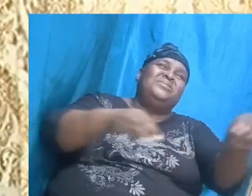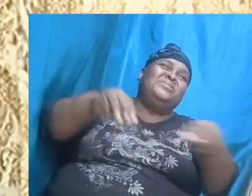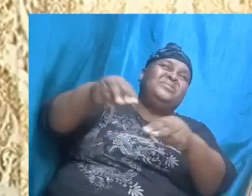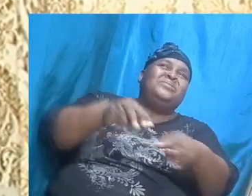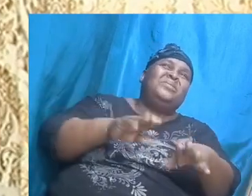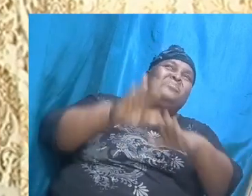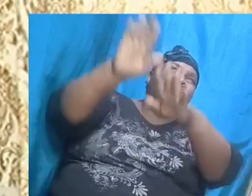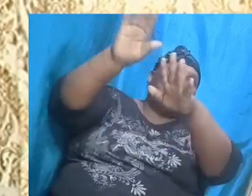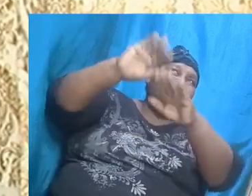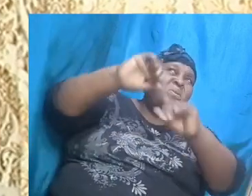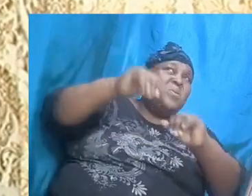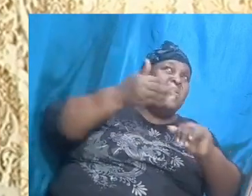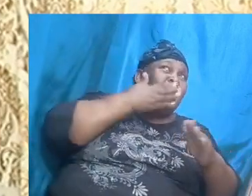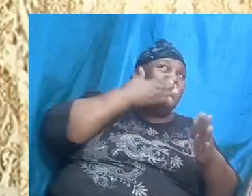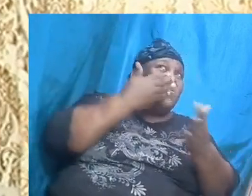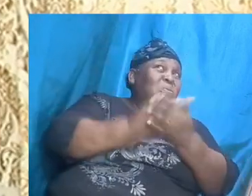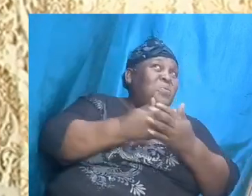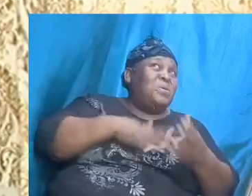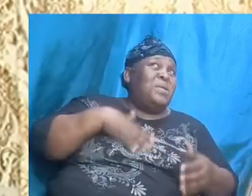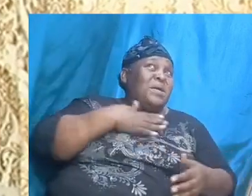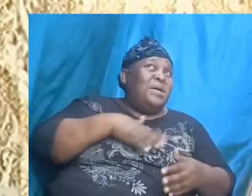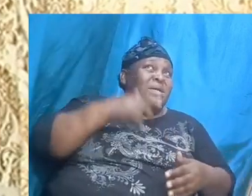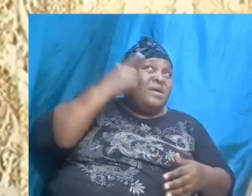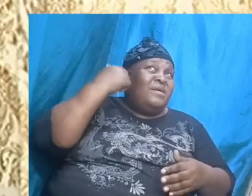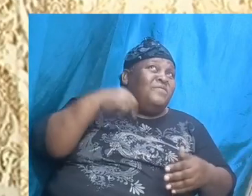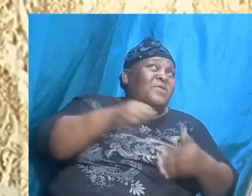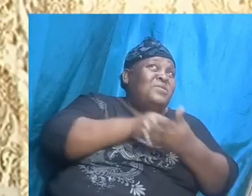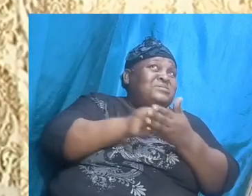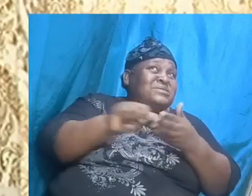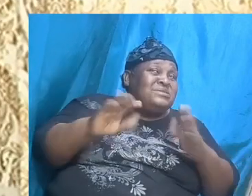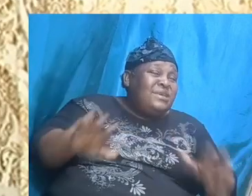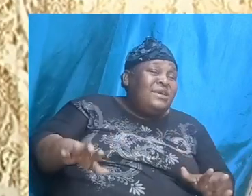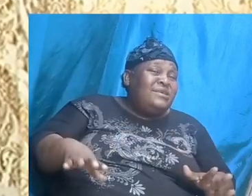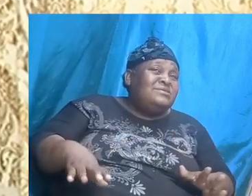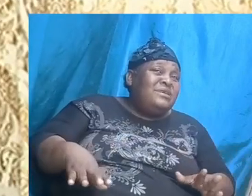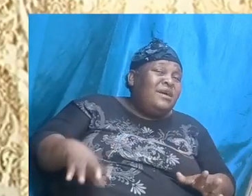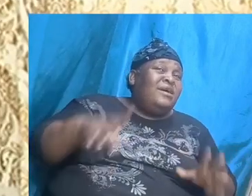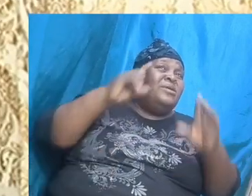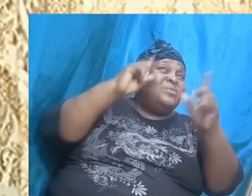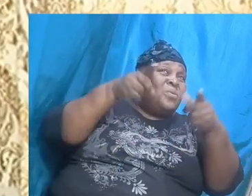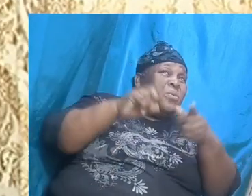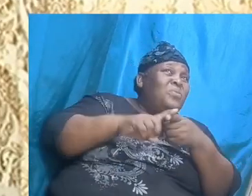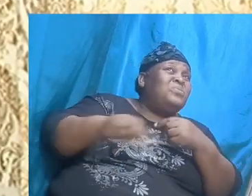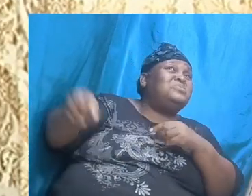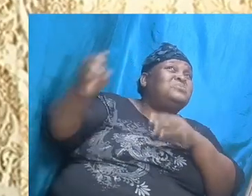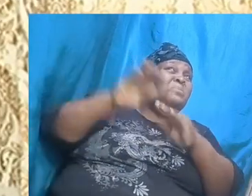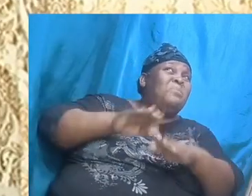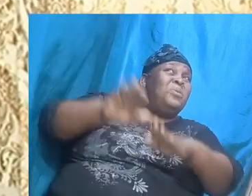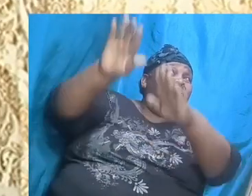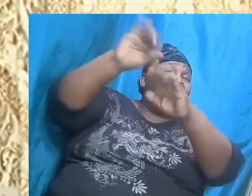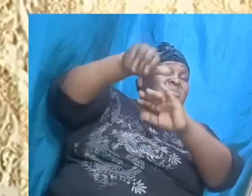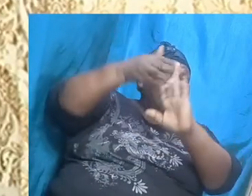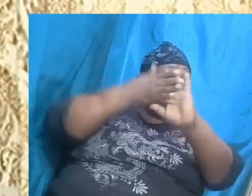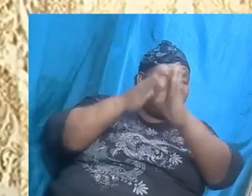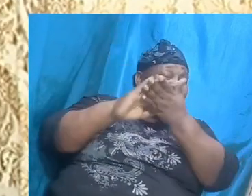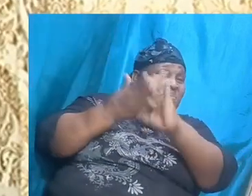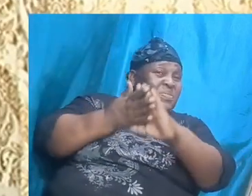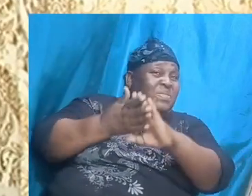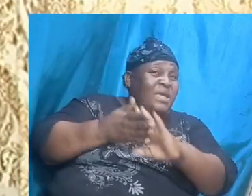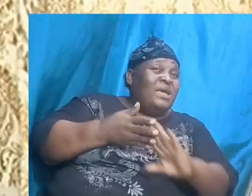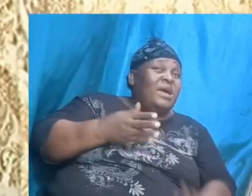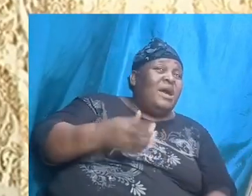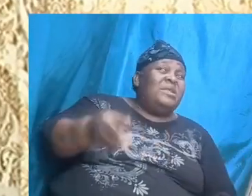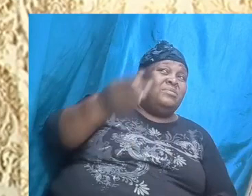blessed and how pleasant it is for brethren. And they are looking as they're going up to Mount Jerusalem. They are looking and they are looking back at what God